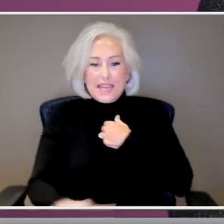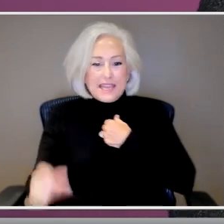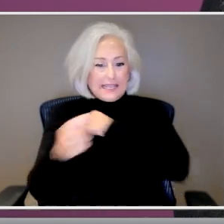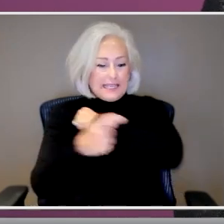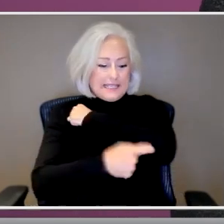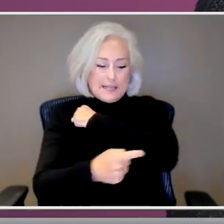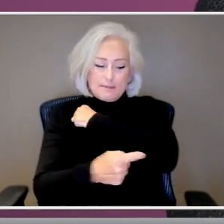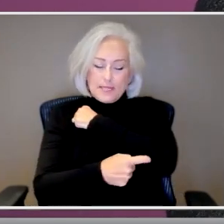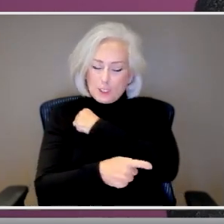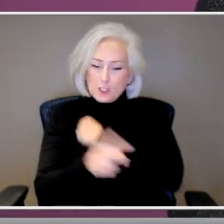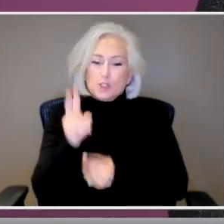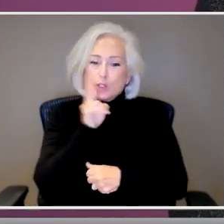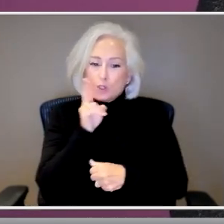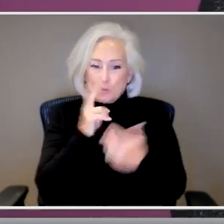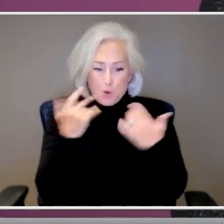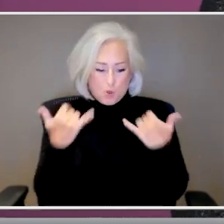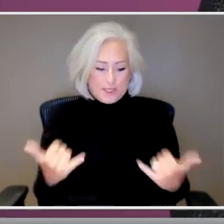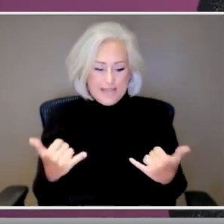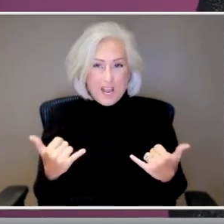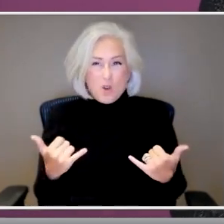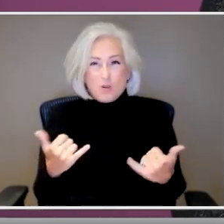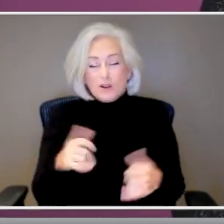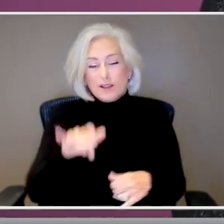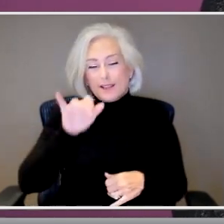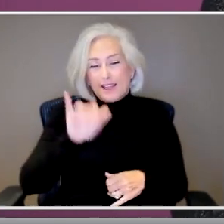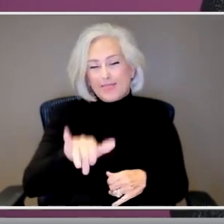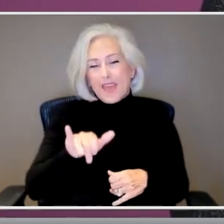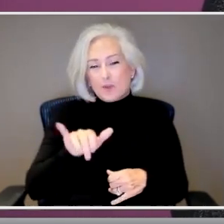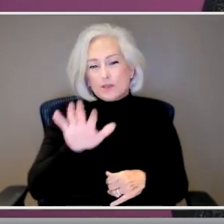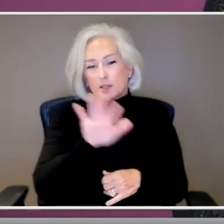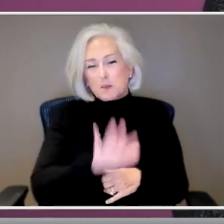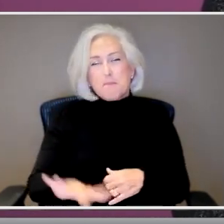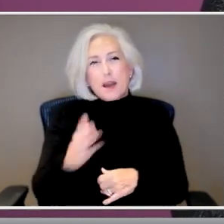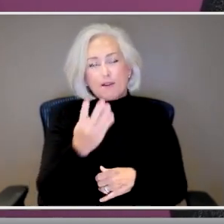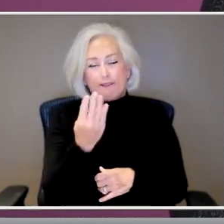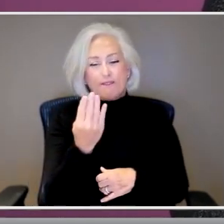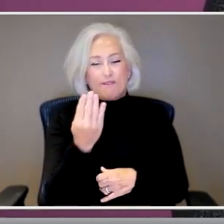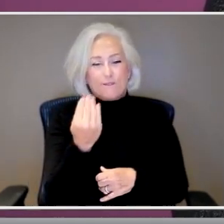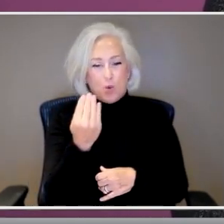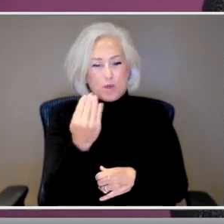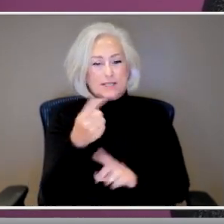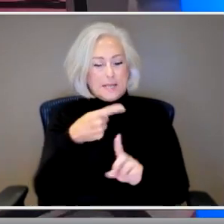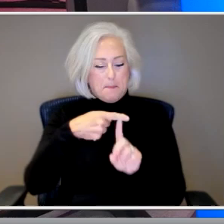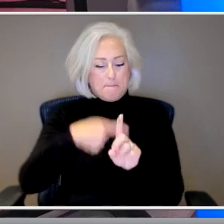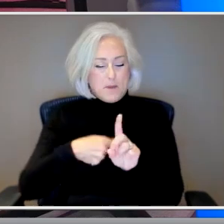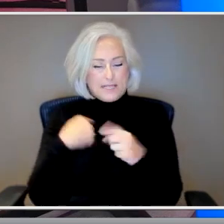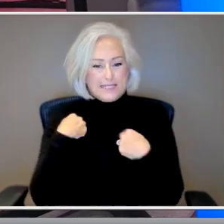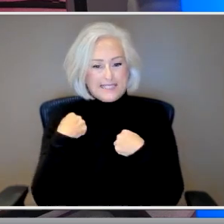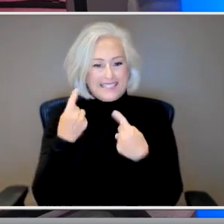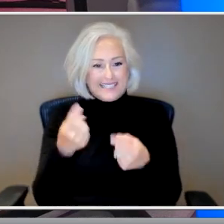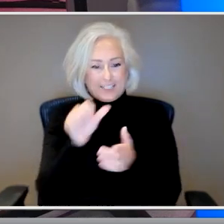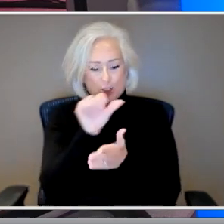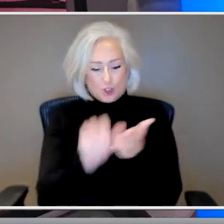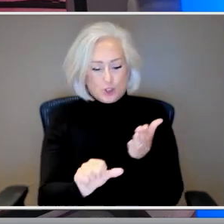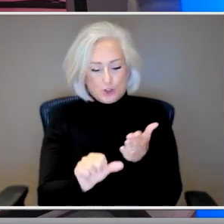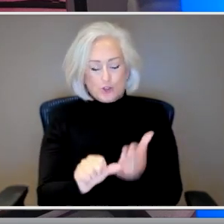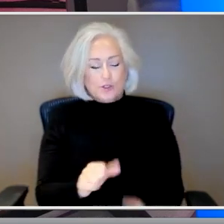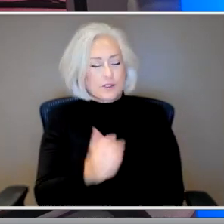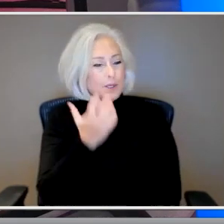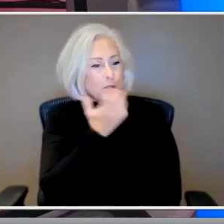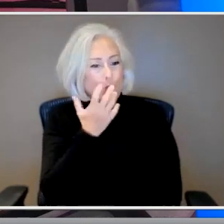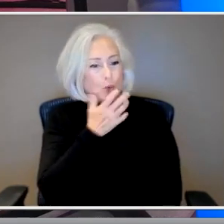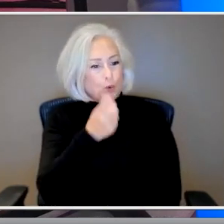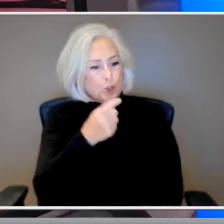smoke now, and it's been just about 13, 14 months since the operation. That's remarkable. And how strong.